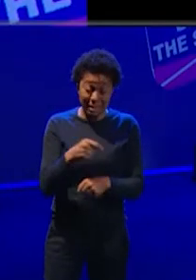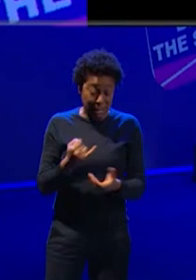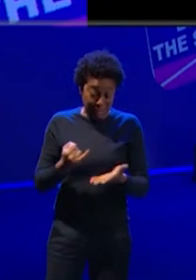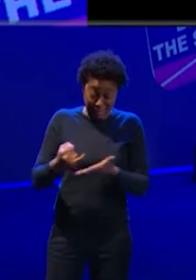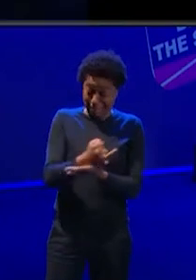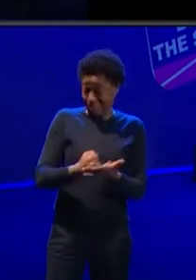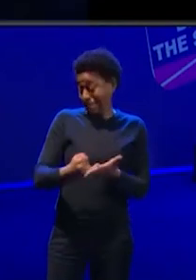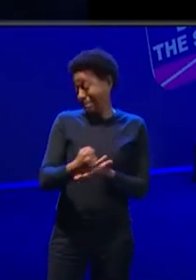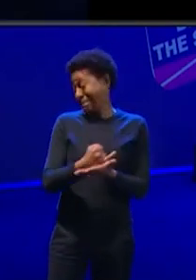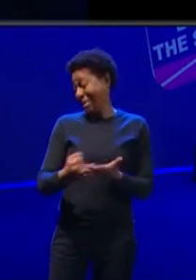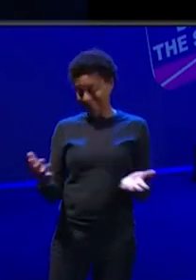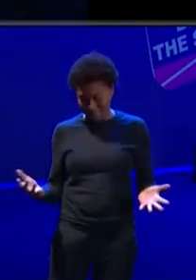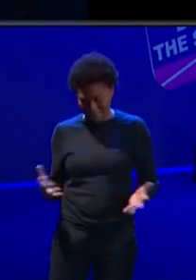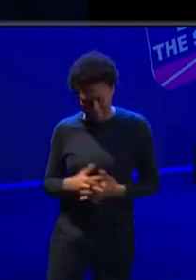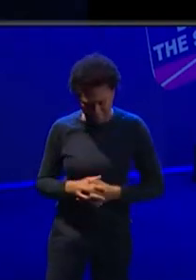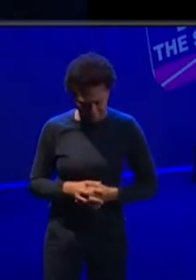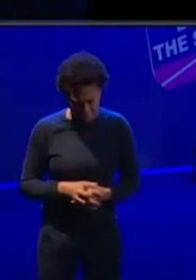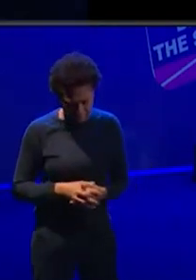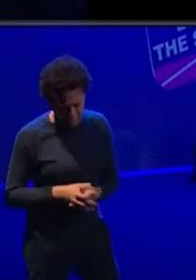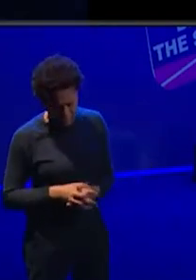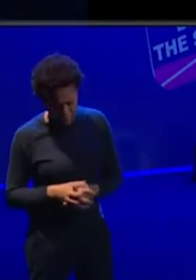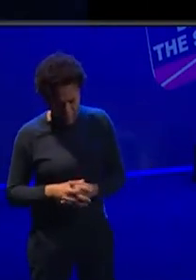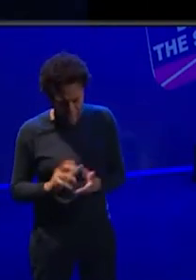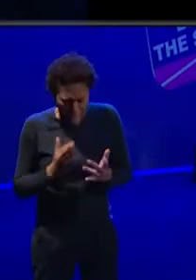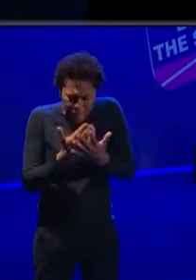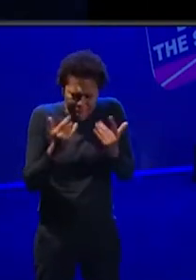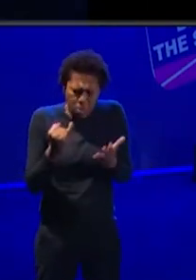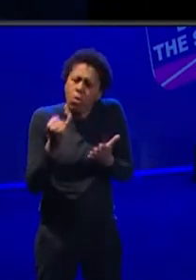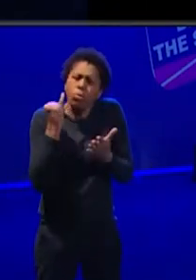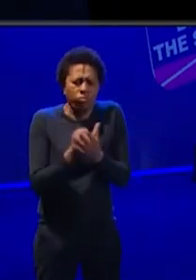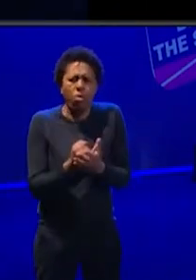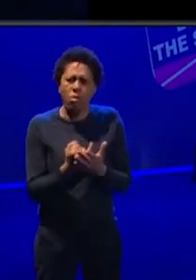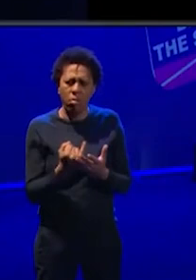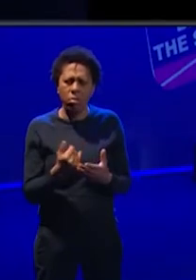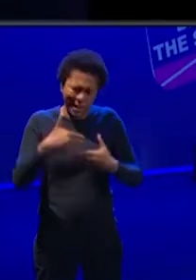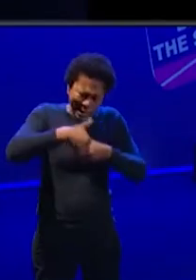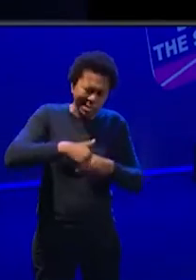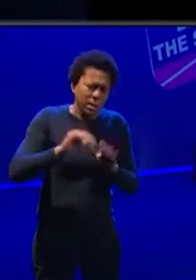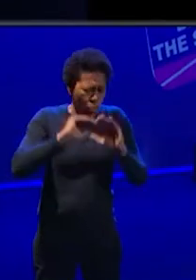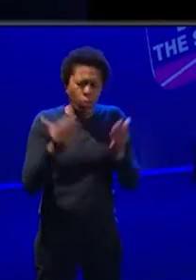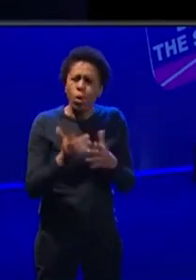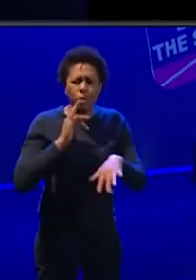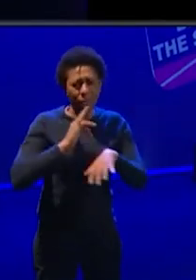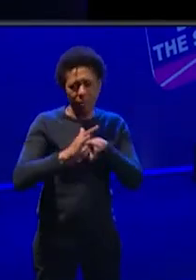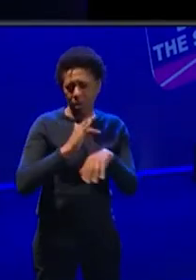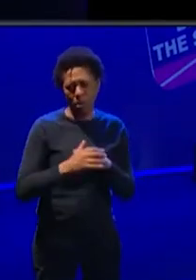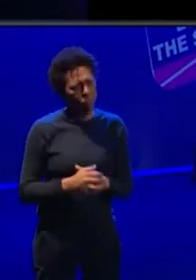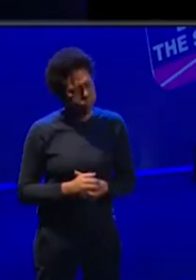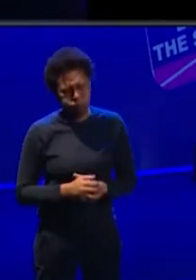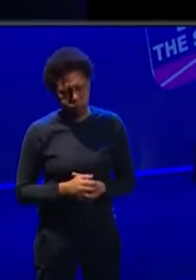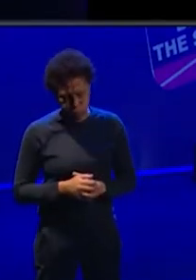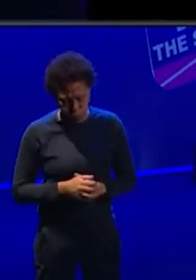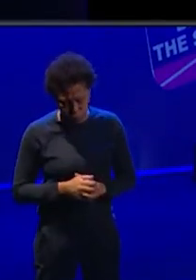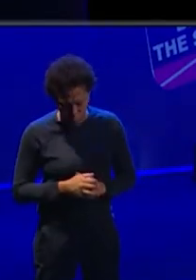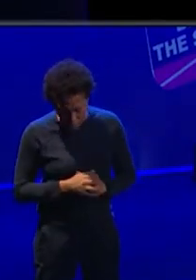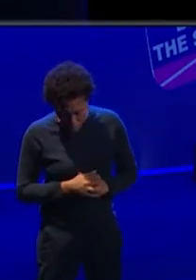it's there's a lot wrong with theatre, and you know, we're talking about all those problems, but